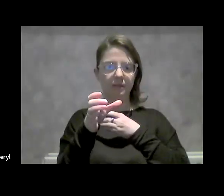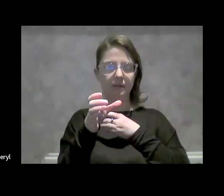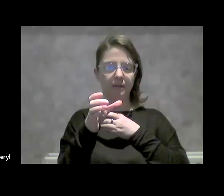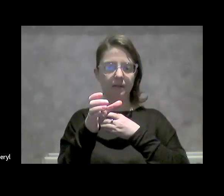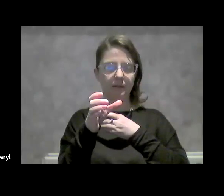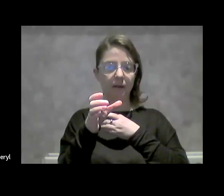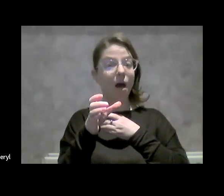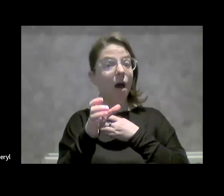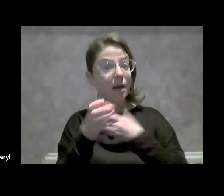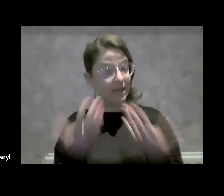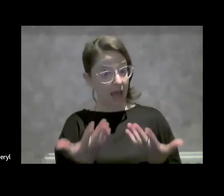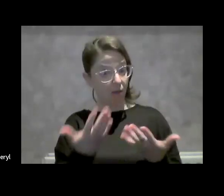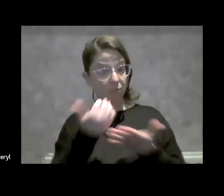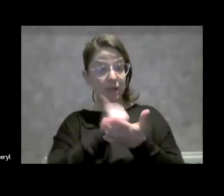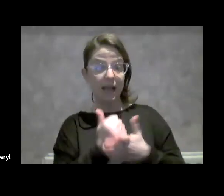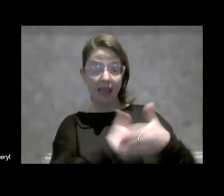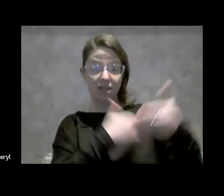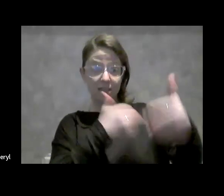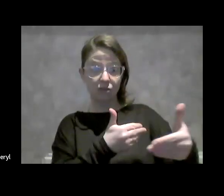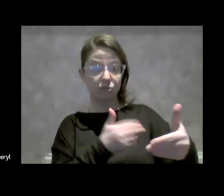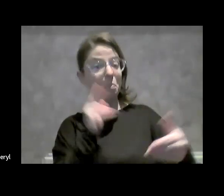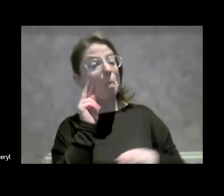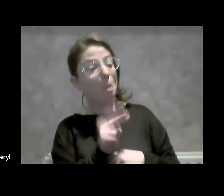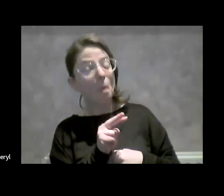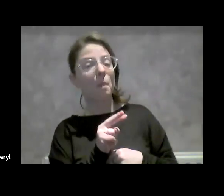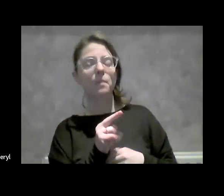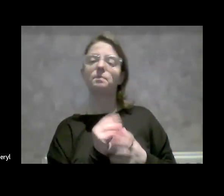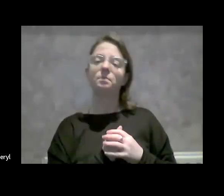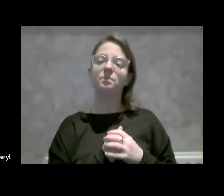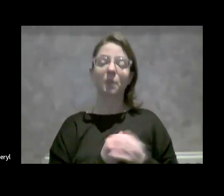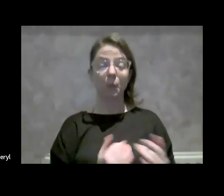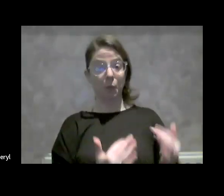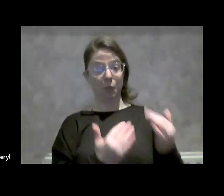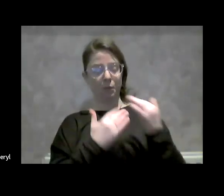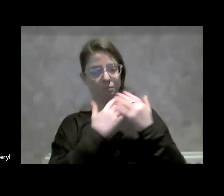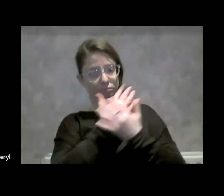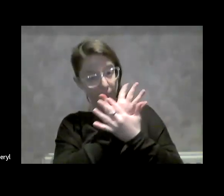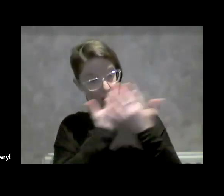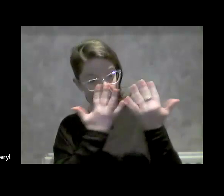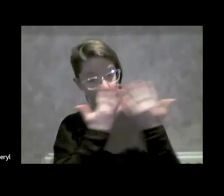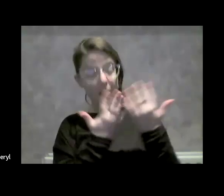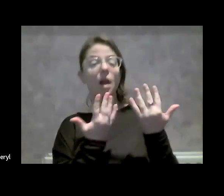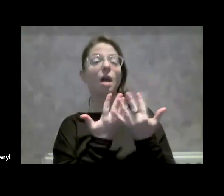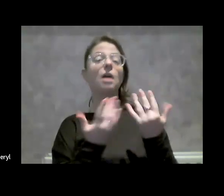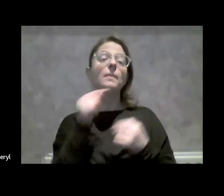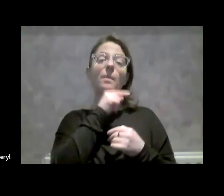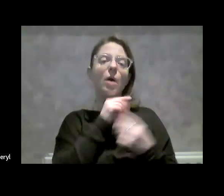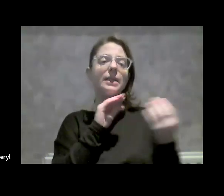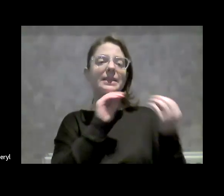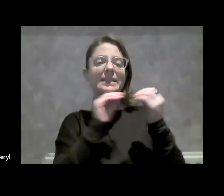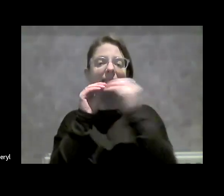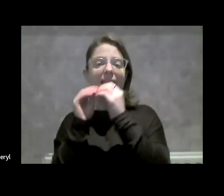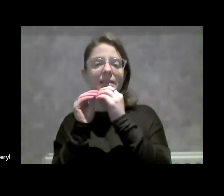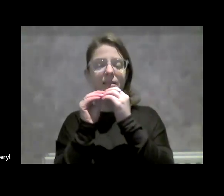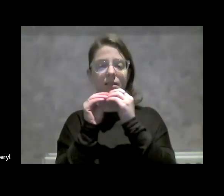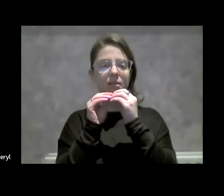I look at the gay section now and am slightly overcome. I saw two boys kiss on a cinema screen without either of